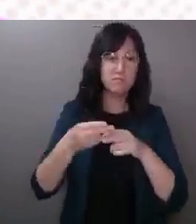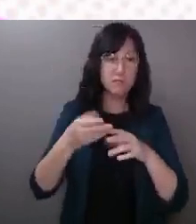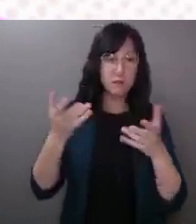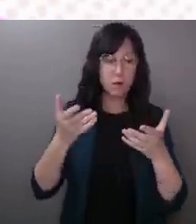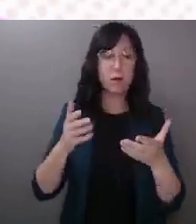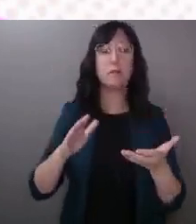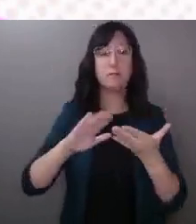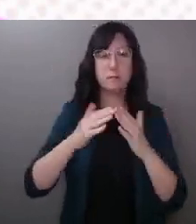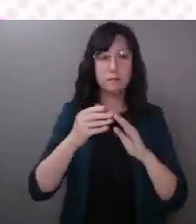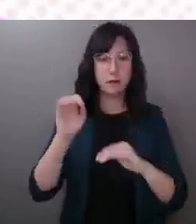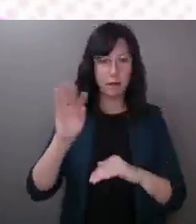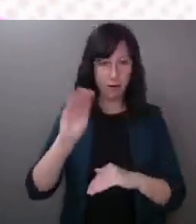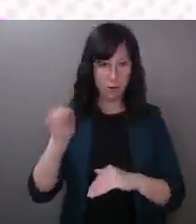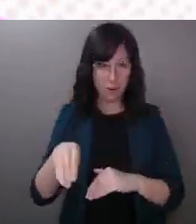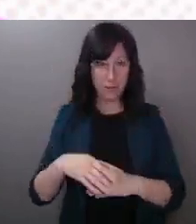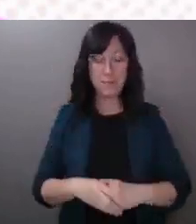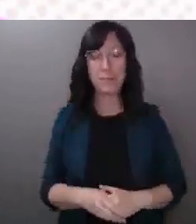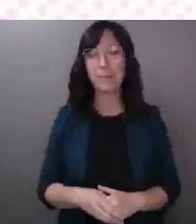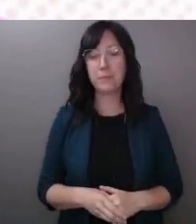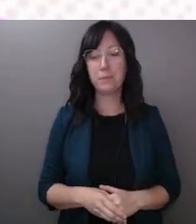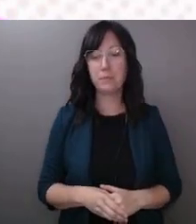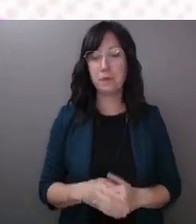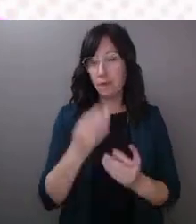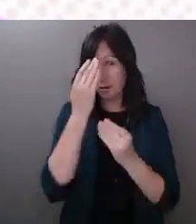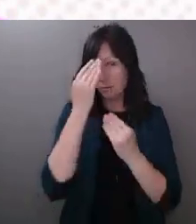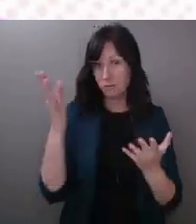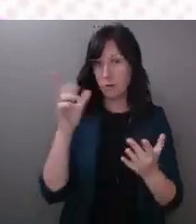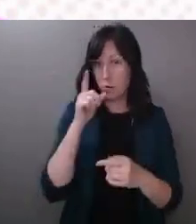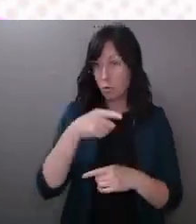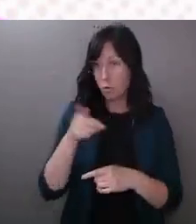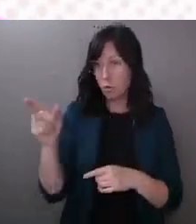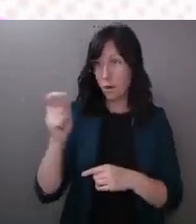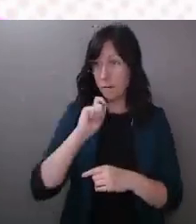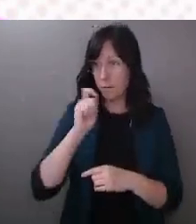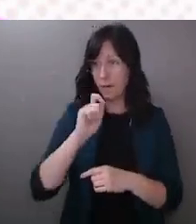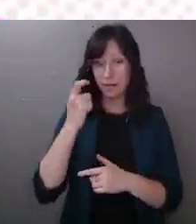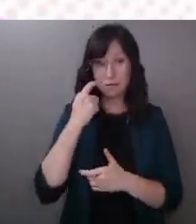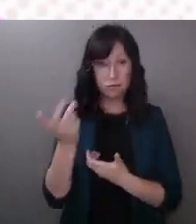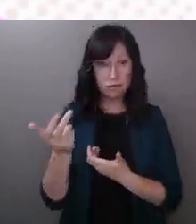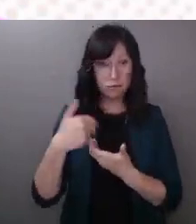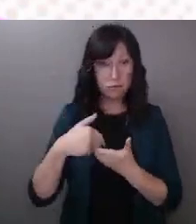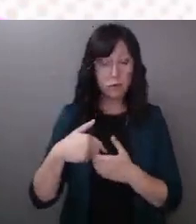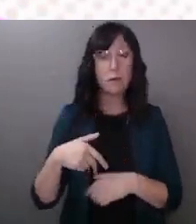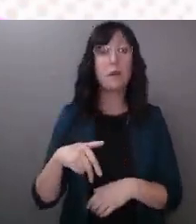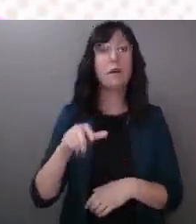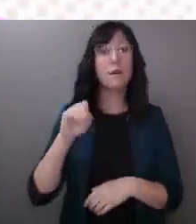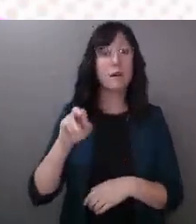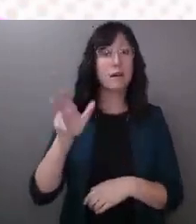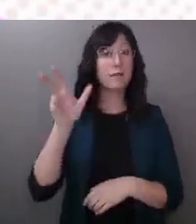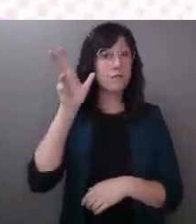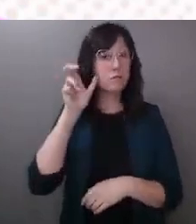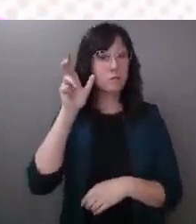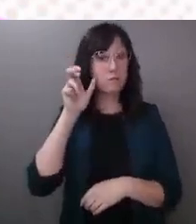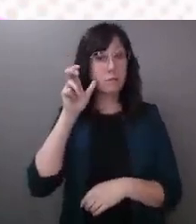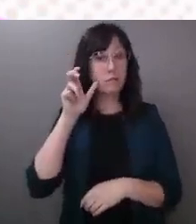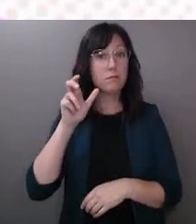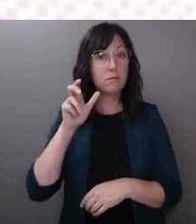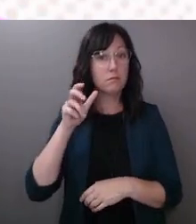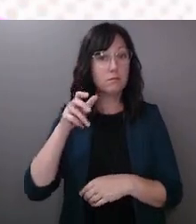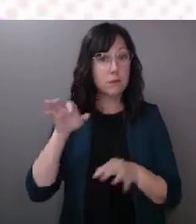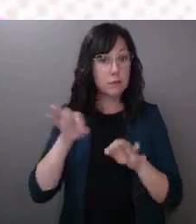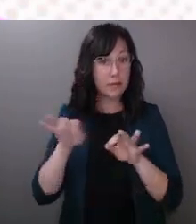or Ville d'Ottawa. A note to media outlets joining us on Zoom, if you would like audio interpretation, click